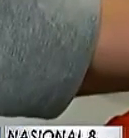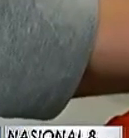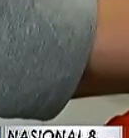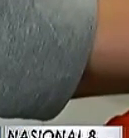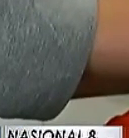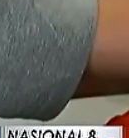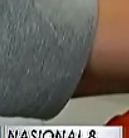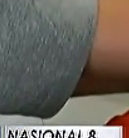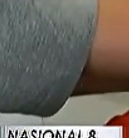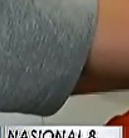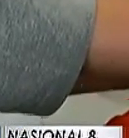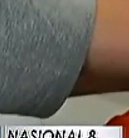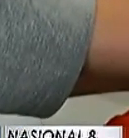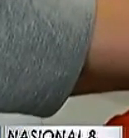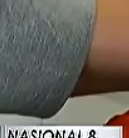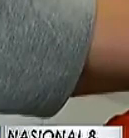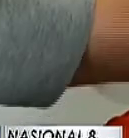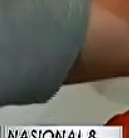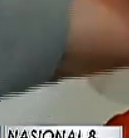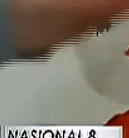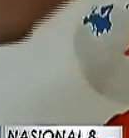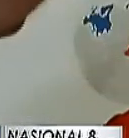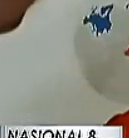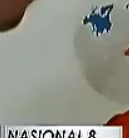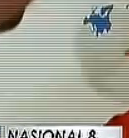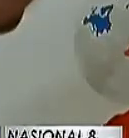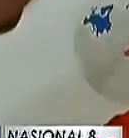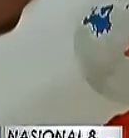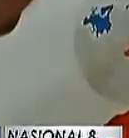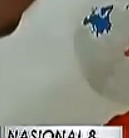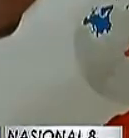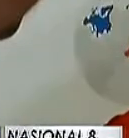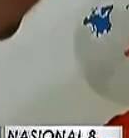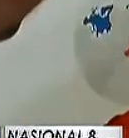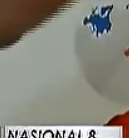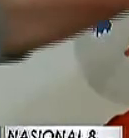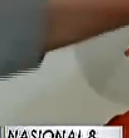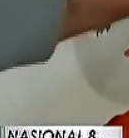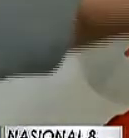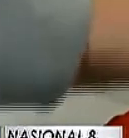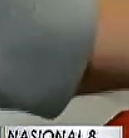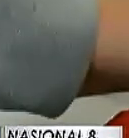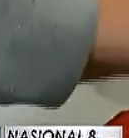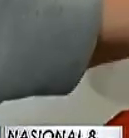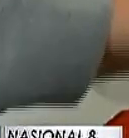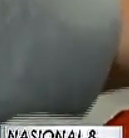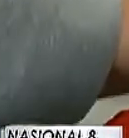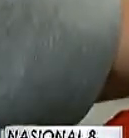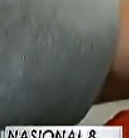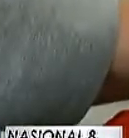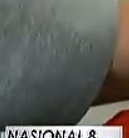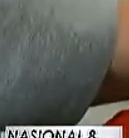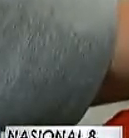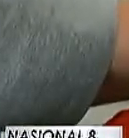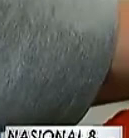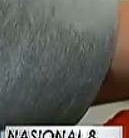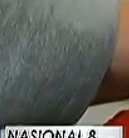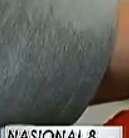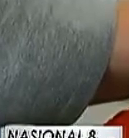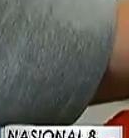to perform and validate that pick, but you know, I've been a pick for the ride a couple of times